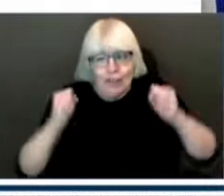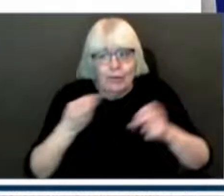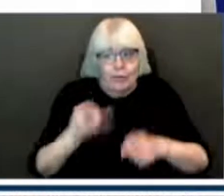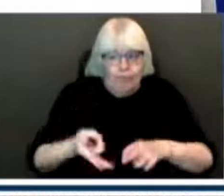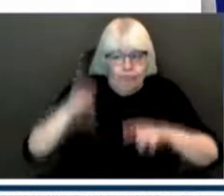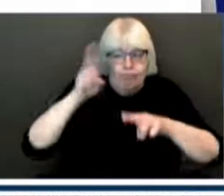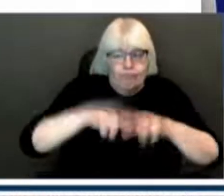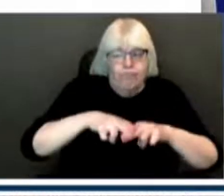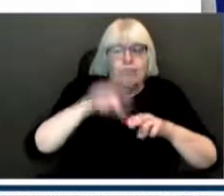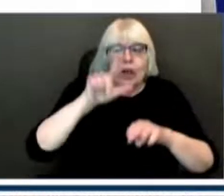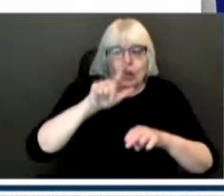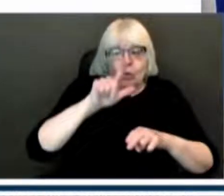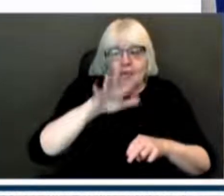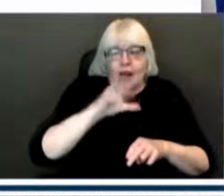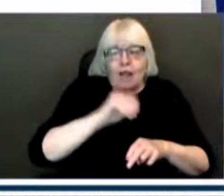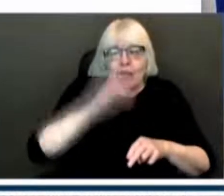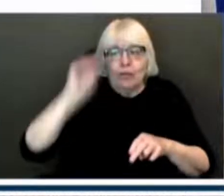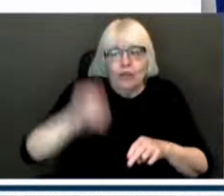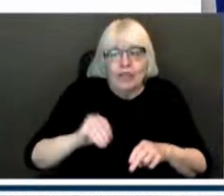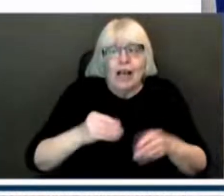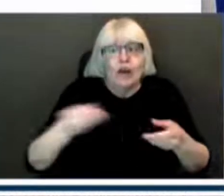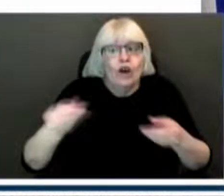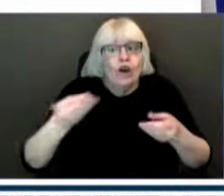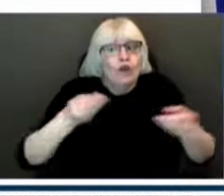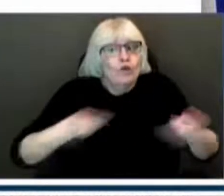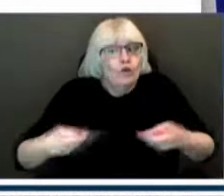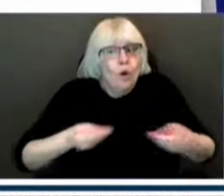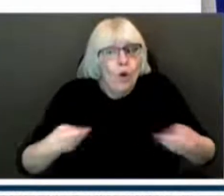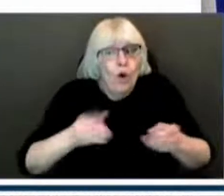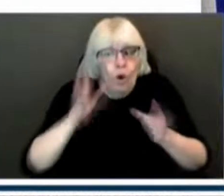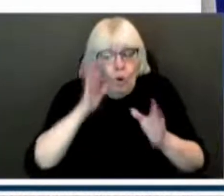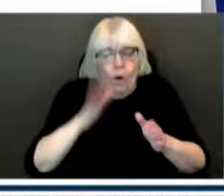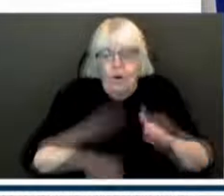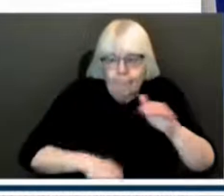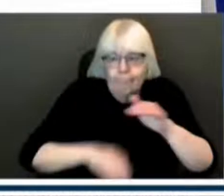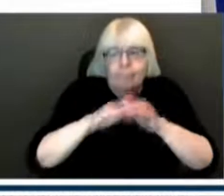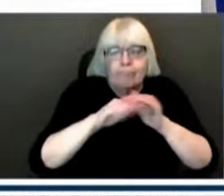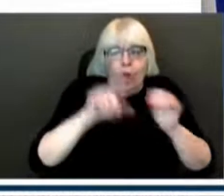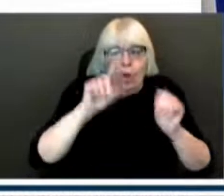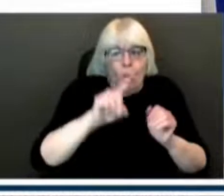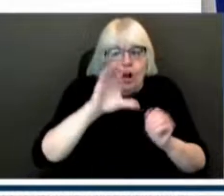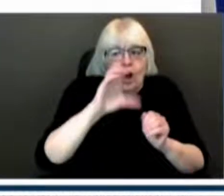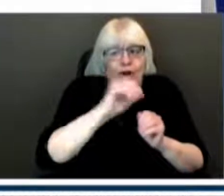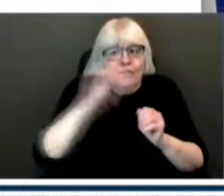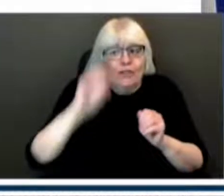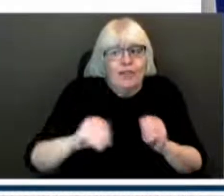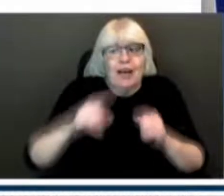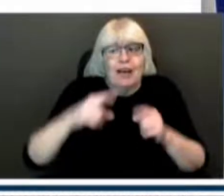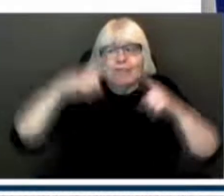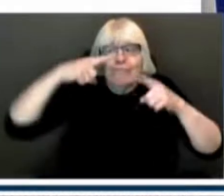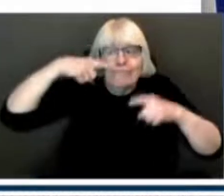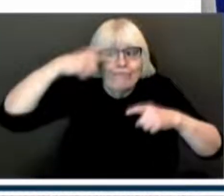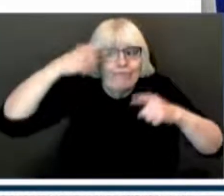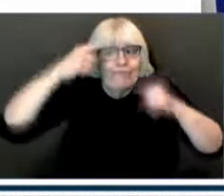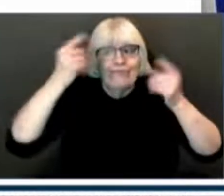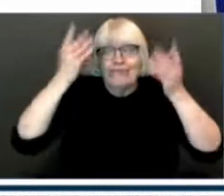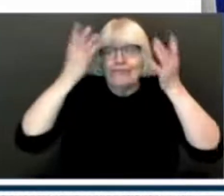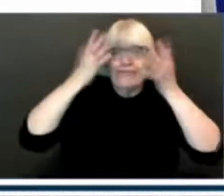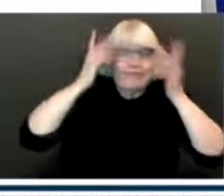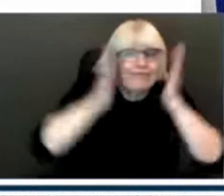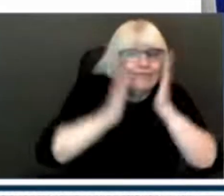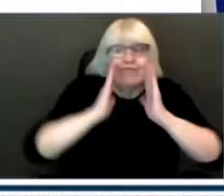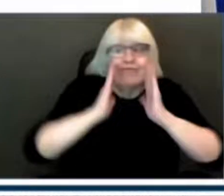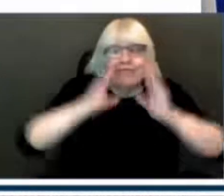100%. Cosmetologists can resume their full services. So all of those things will be effective February 14th, and there will